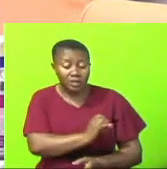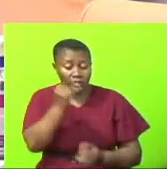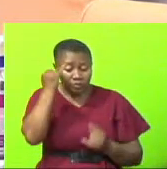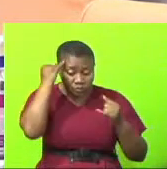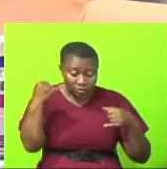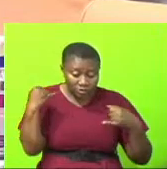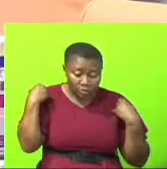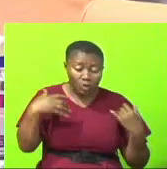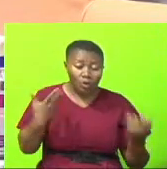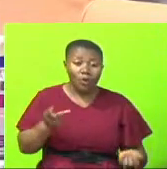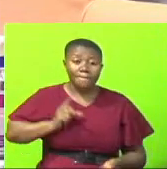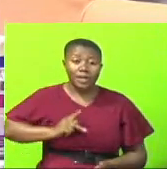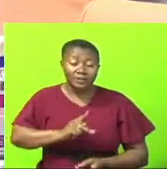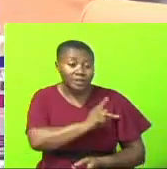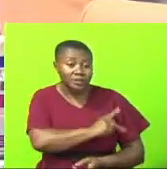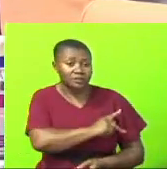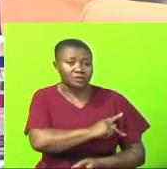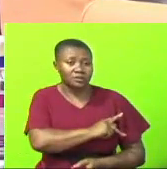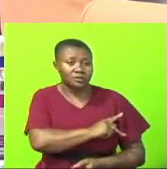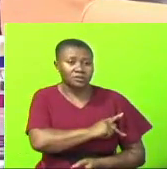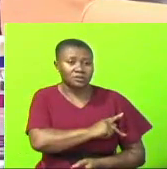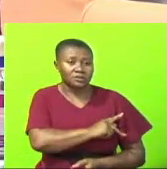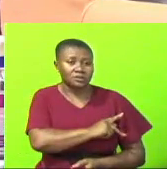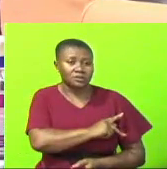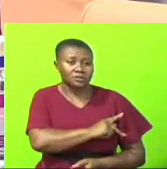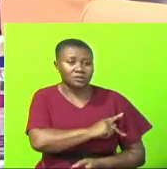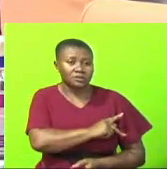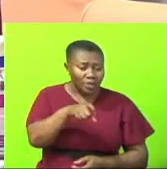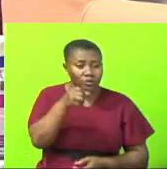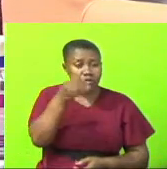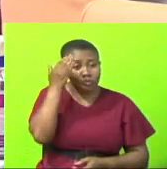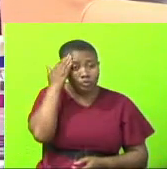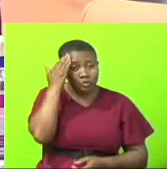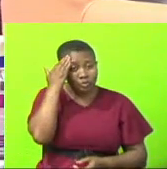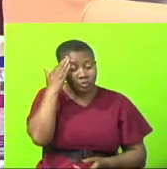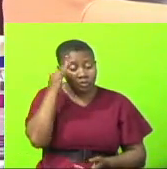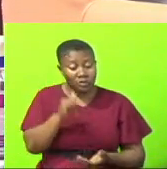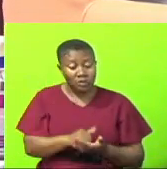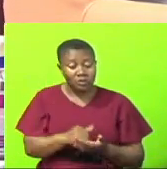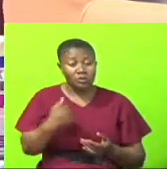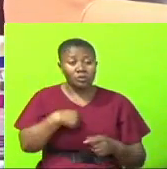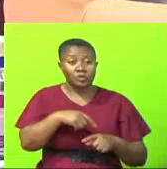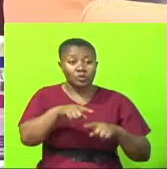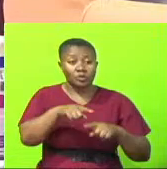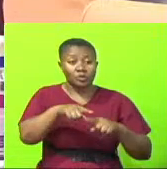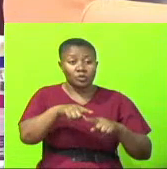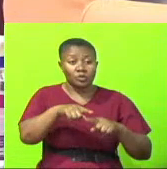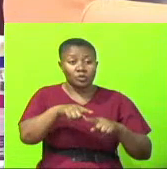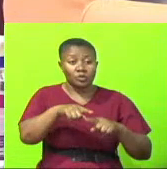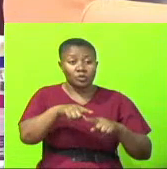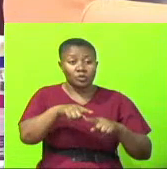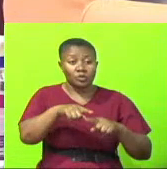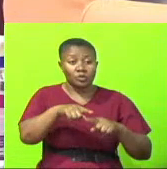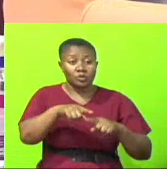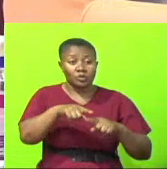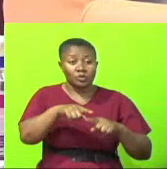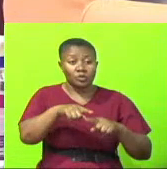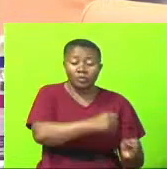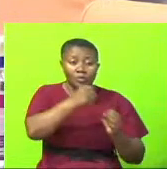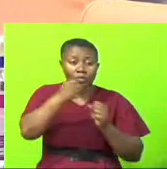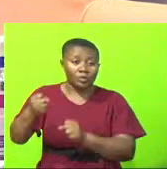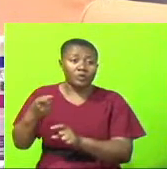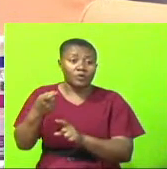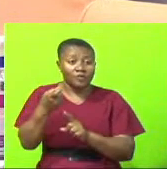parliament, we should know that we derive our authority, our strength, and our power from the sovereign will of the